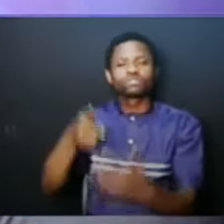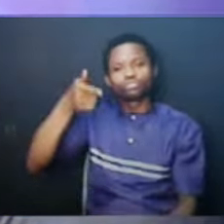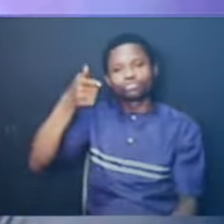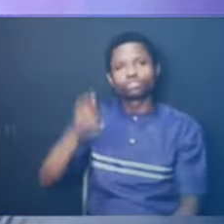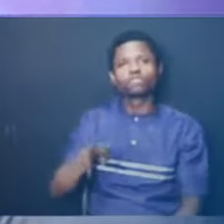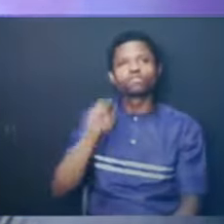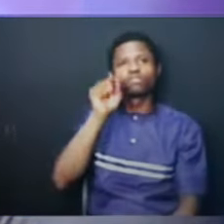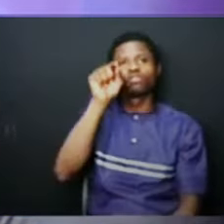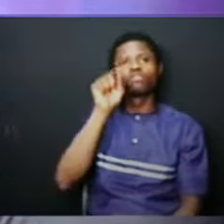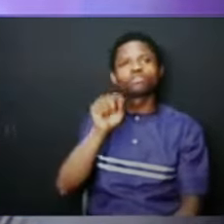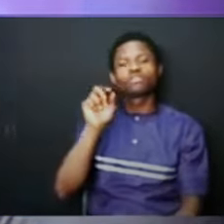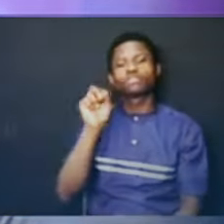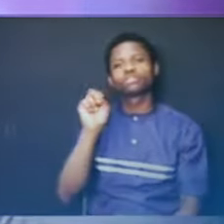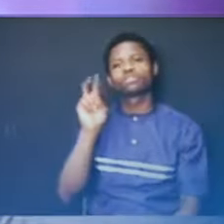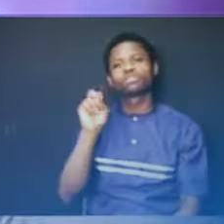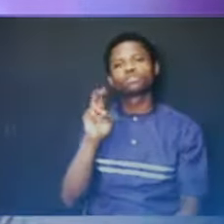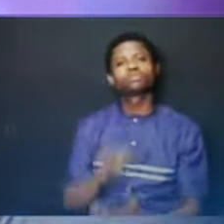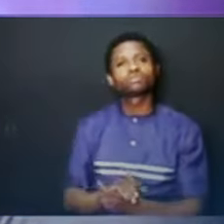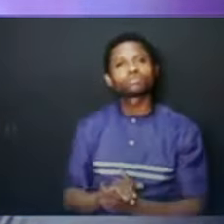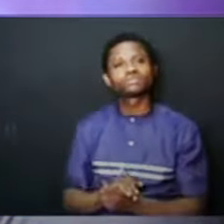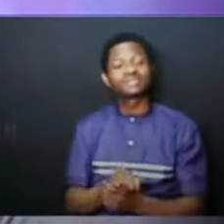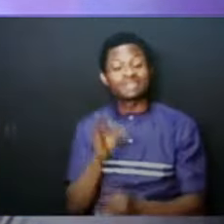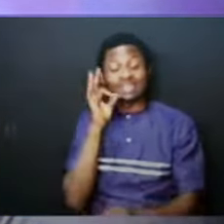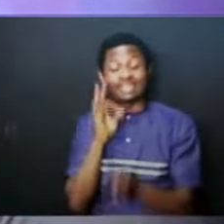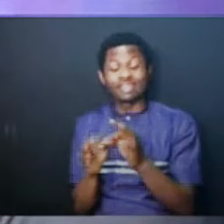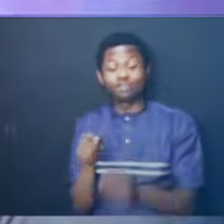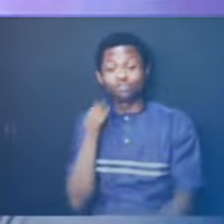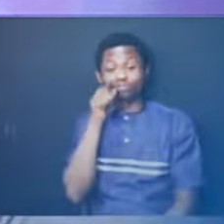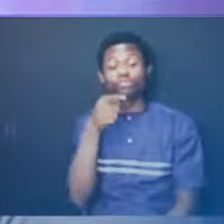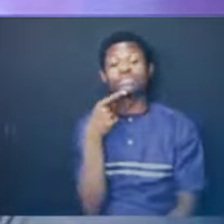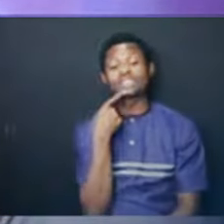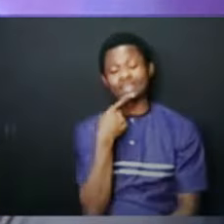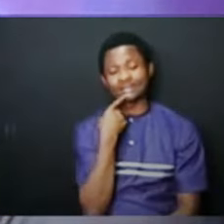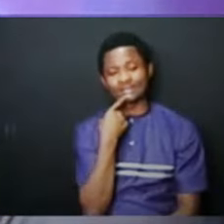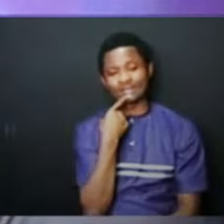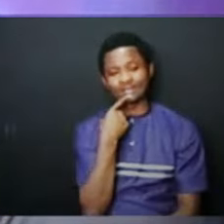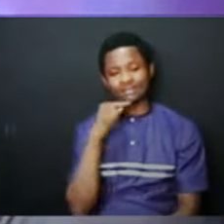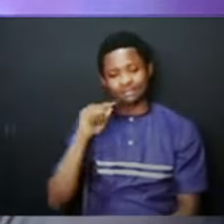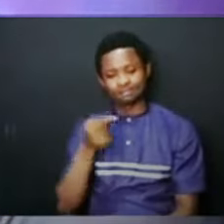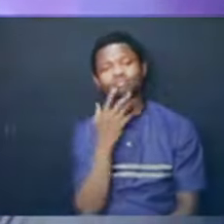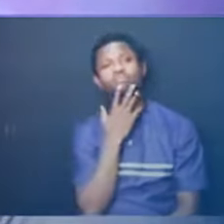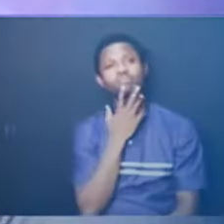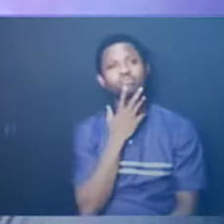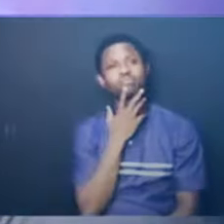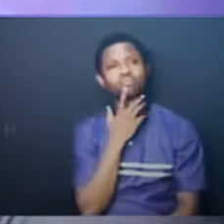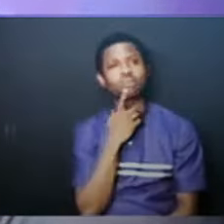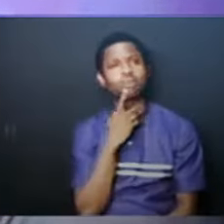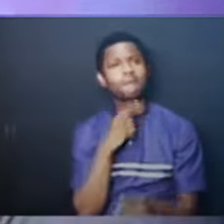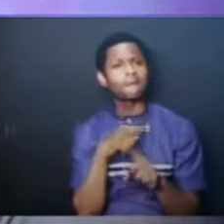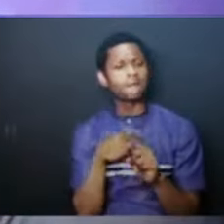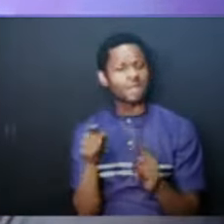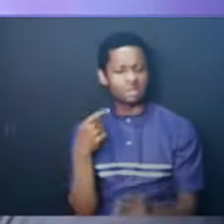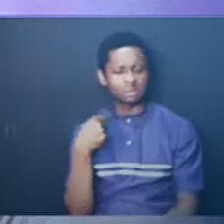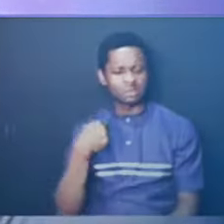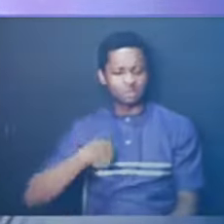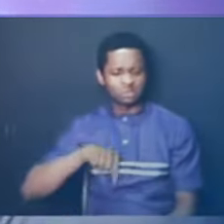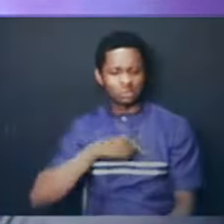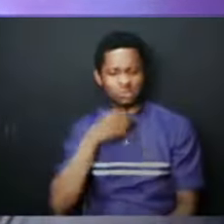please. If you say, comma, but we know nothing about